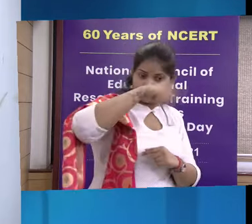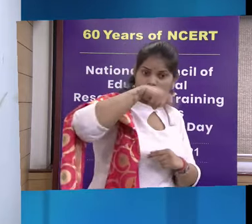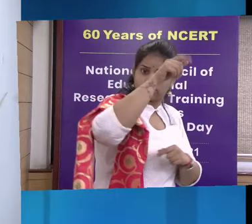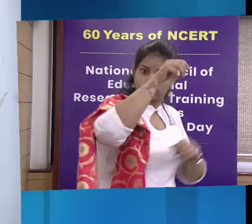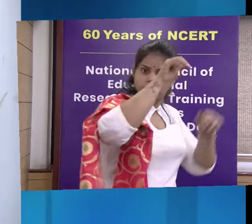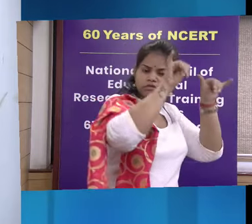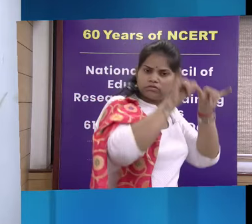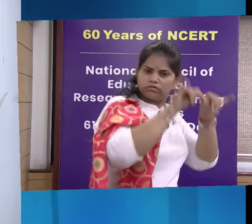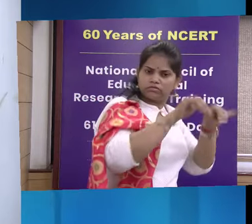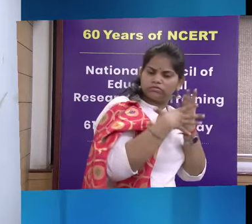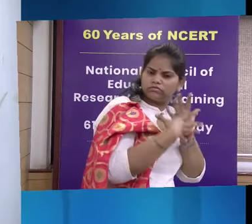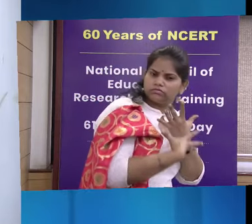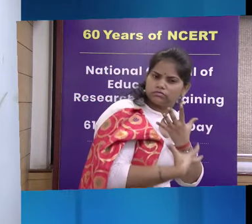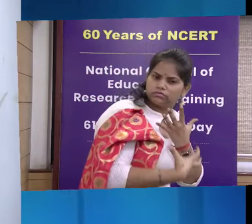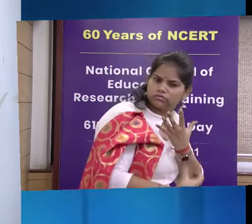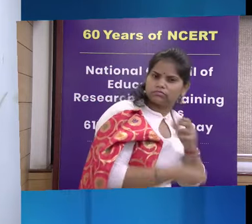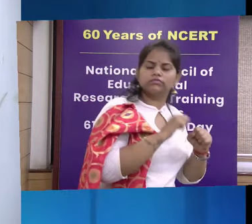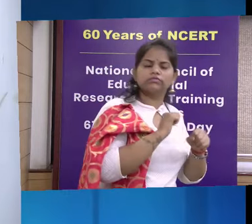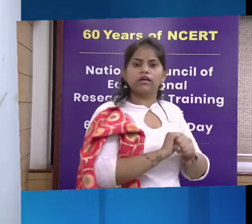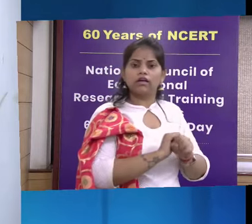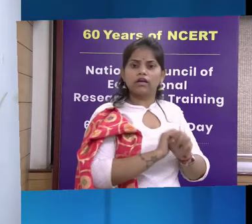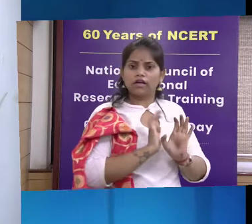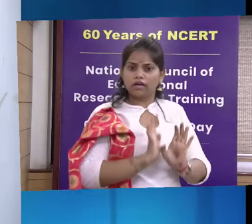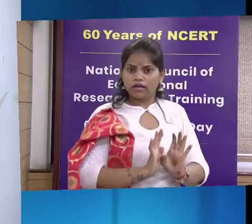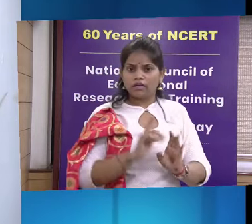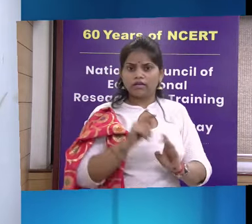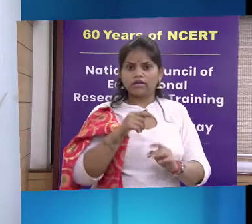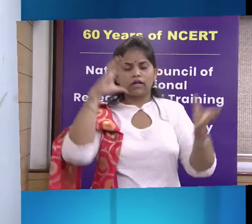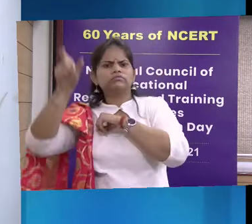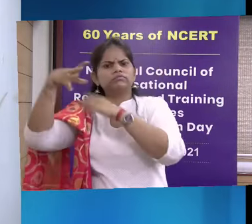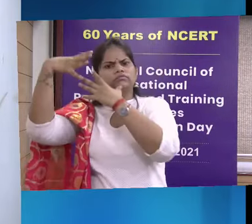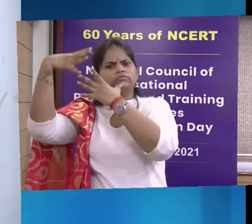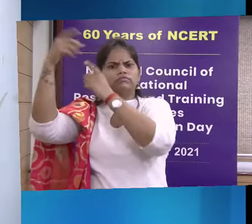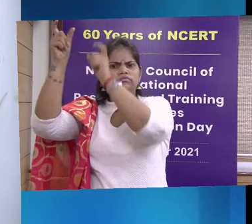roots, but is also a global citizen.